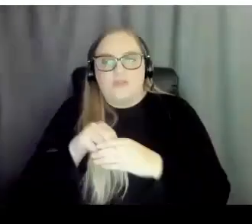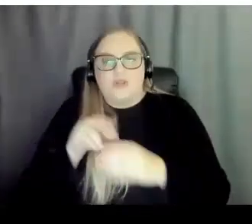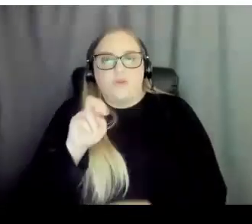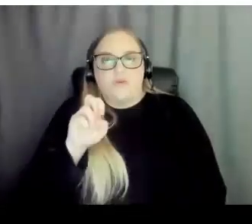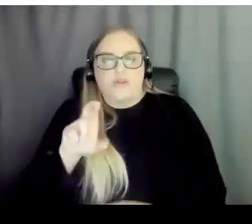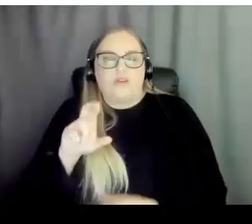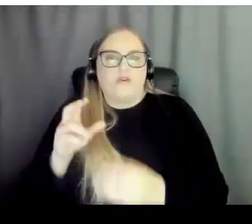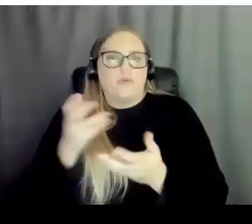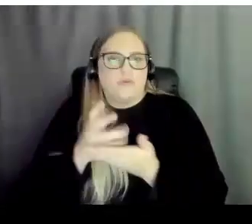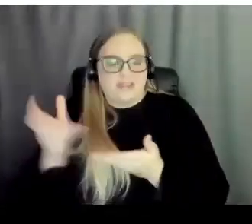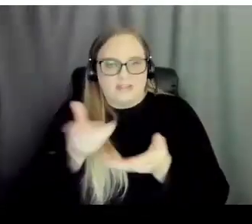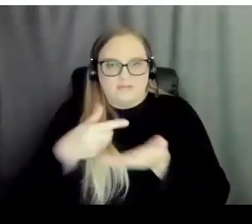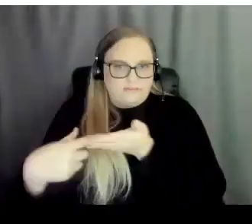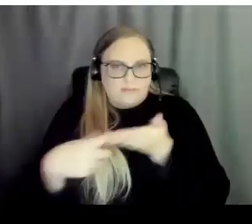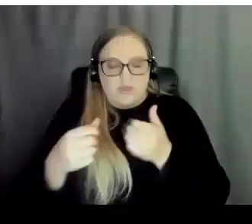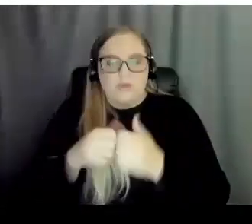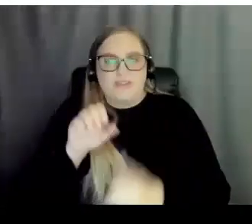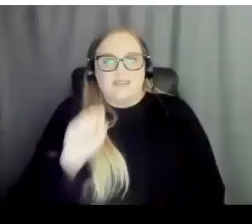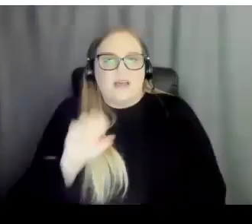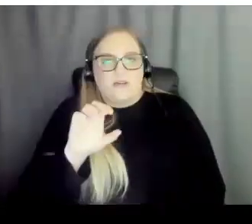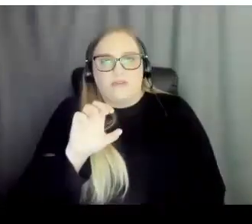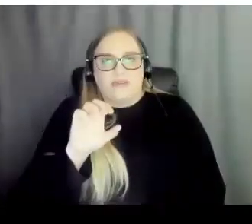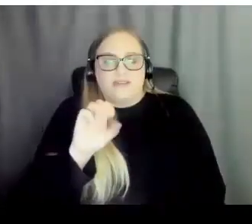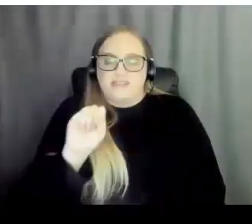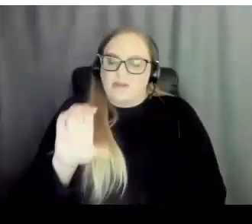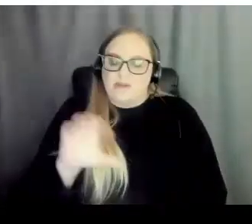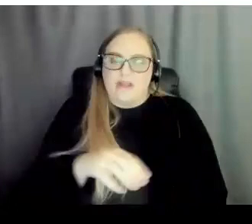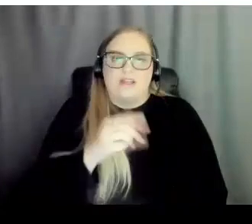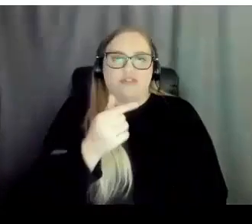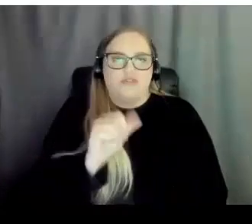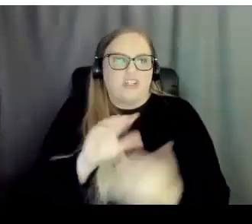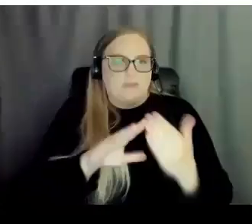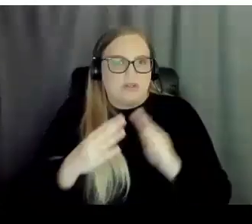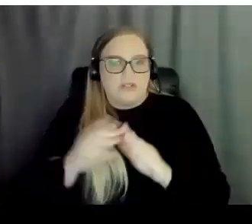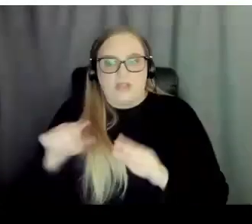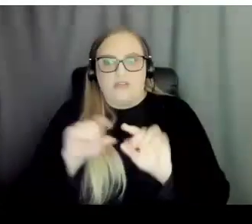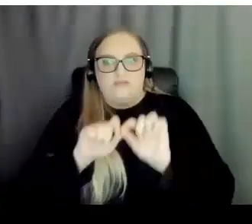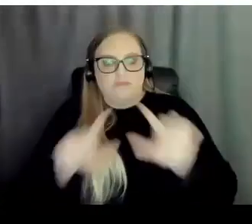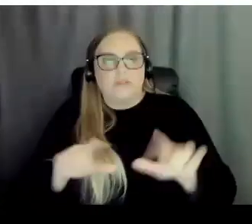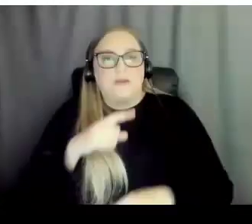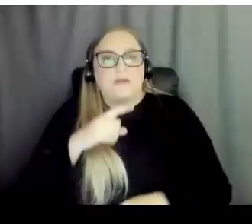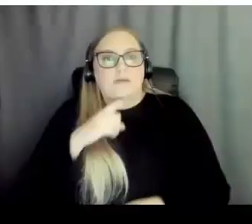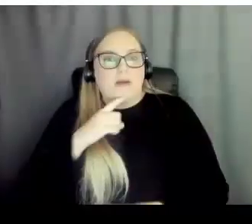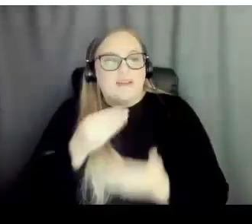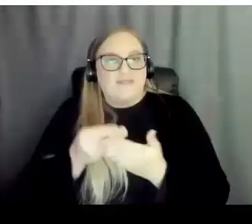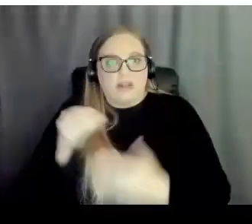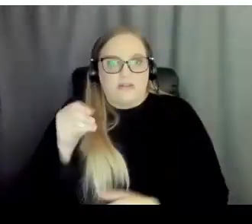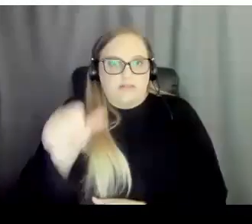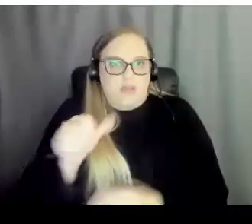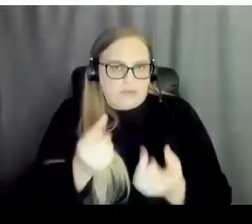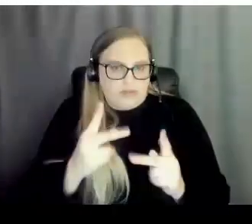and Georgia communities. They will do this. They will be launching a series of public funding opportunities to support community